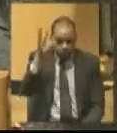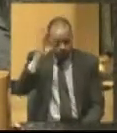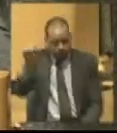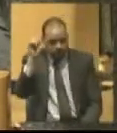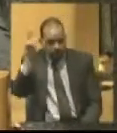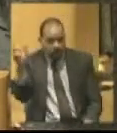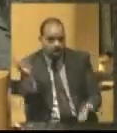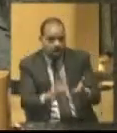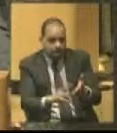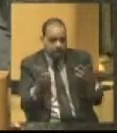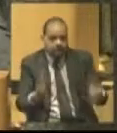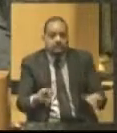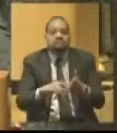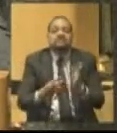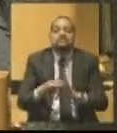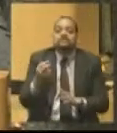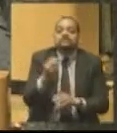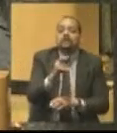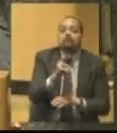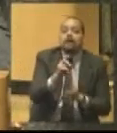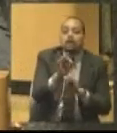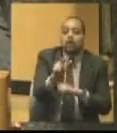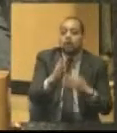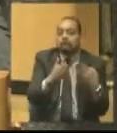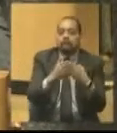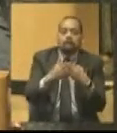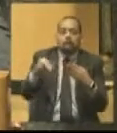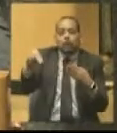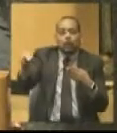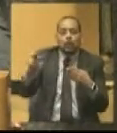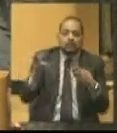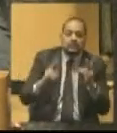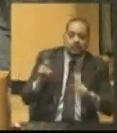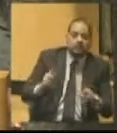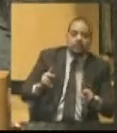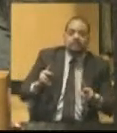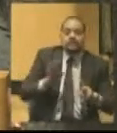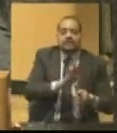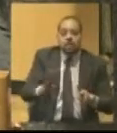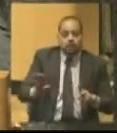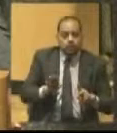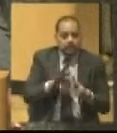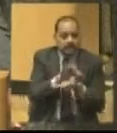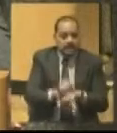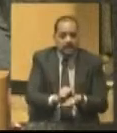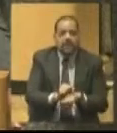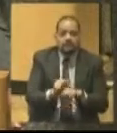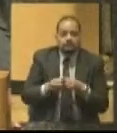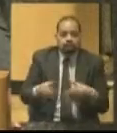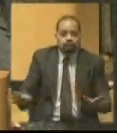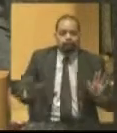Rebel masters would forfeit the service of any slaves used in support of the rebellion, and those slaves were, quote, discharged from service